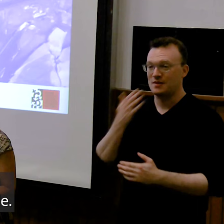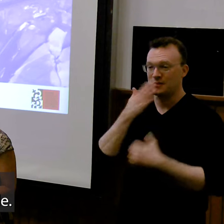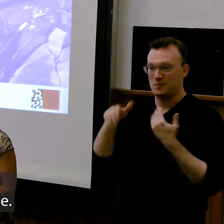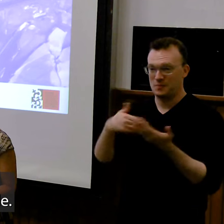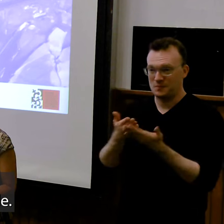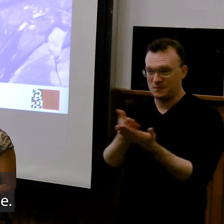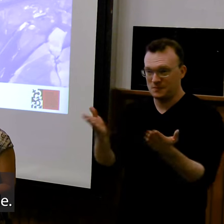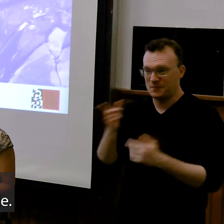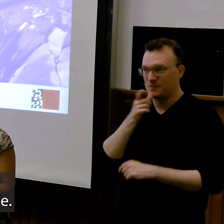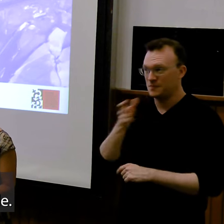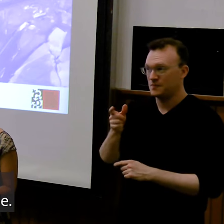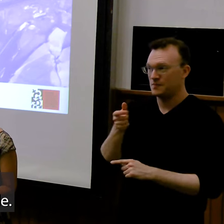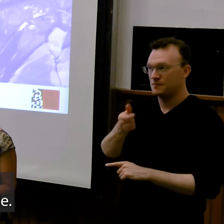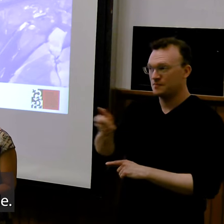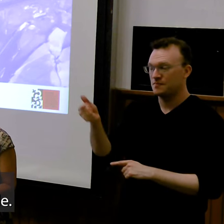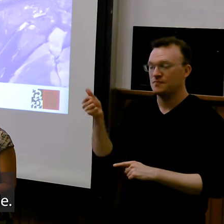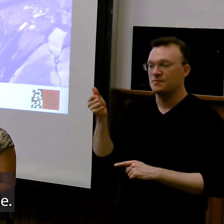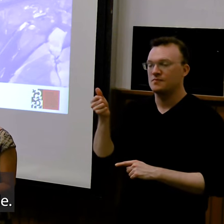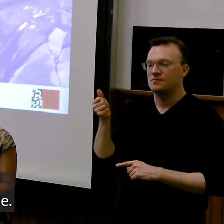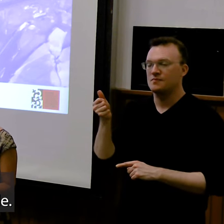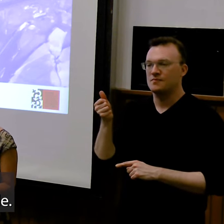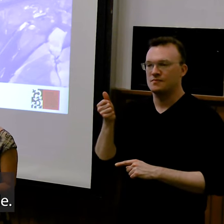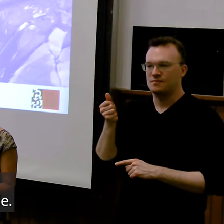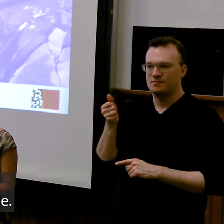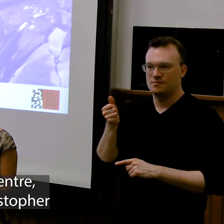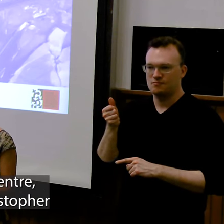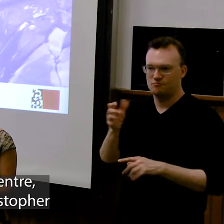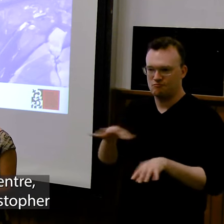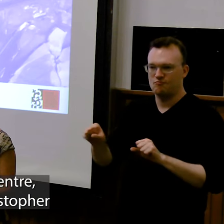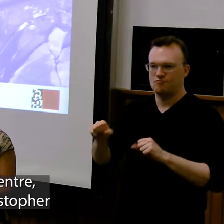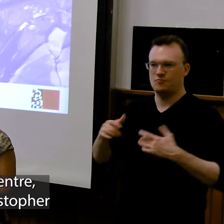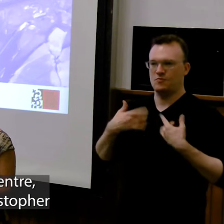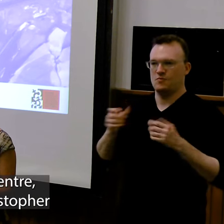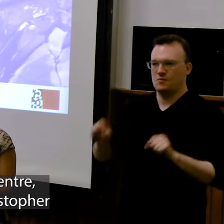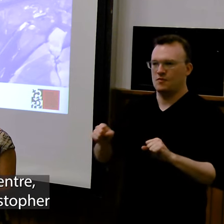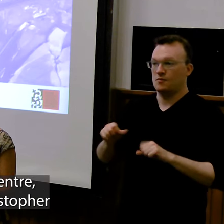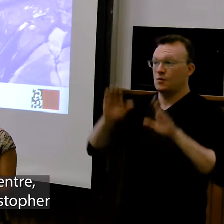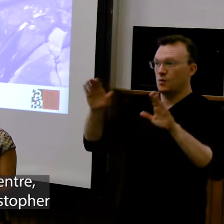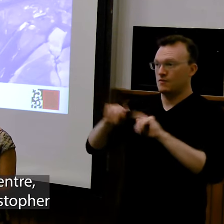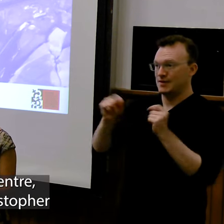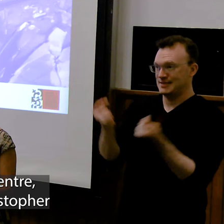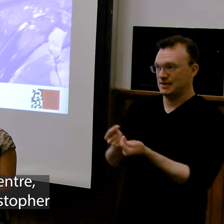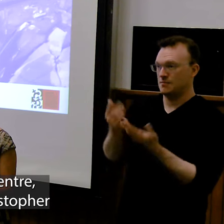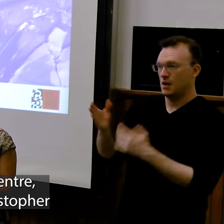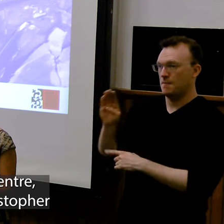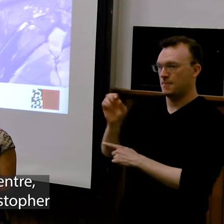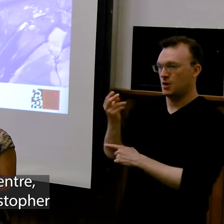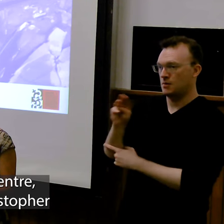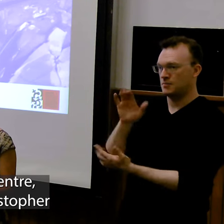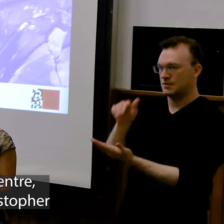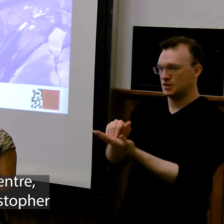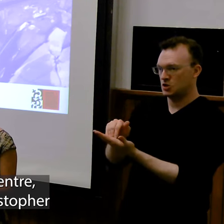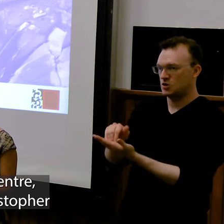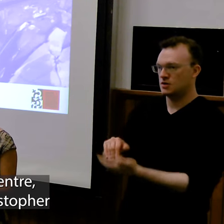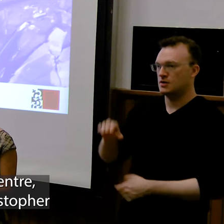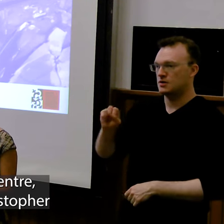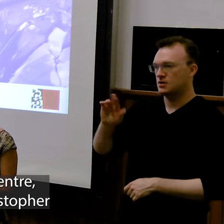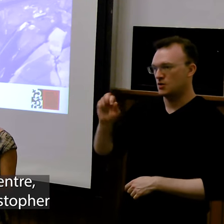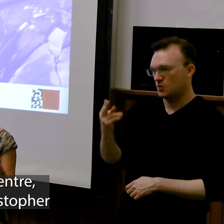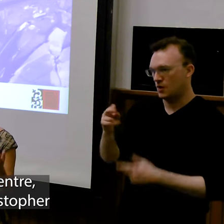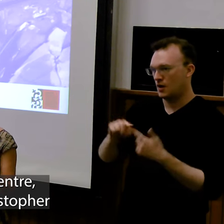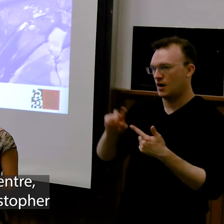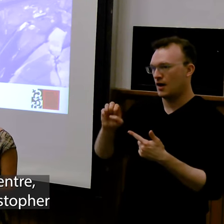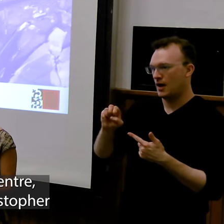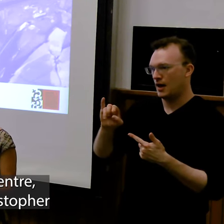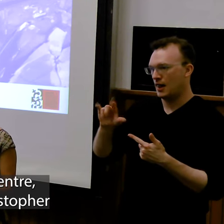everybody that has made this event possible, my amazing team at the Bonham Center, Sarah Alim,